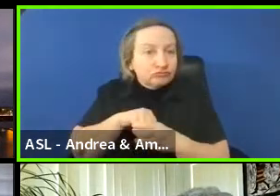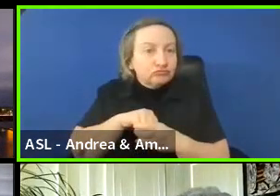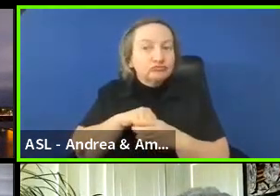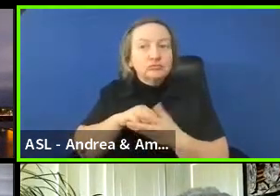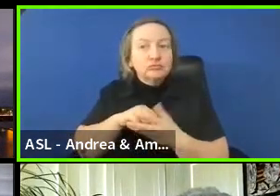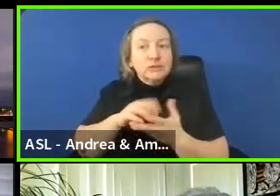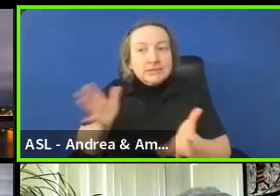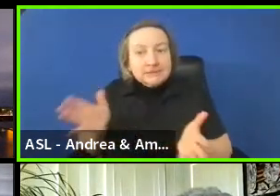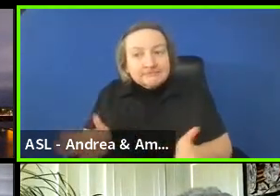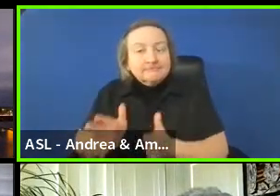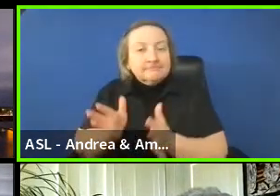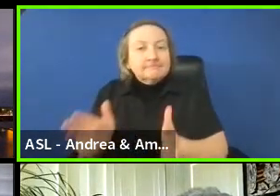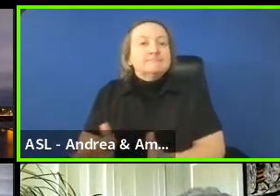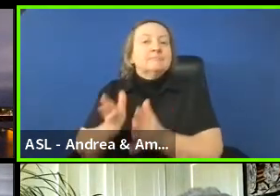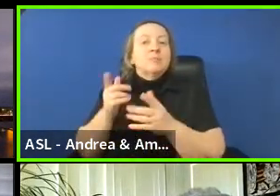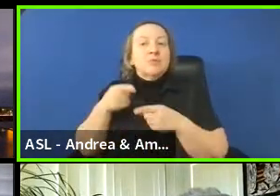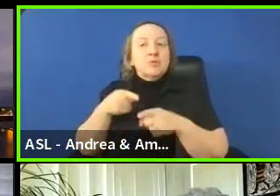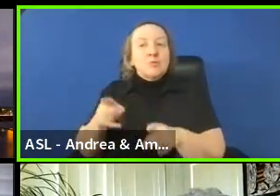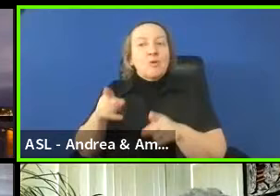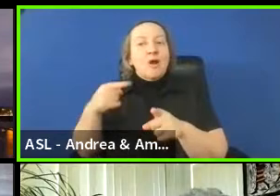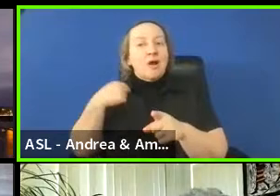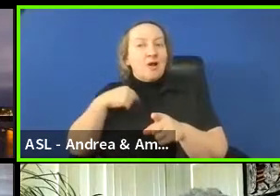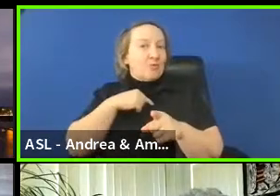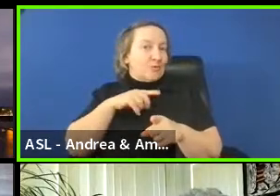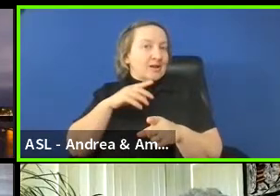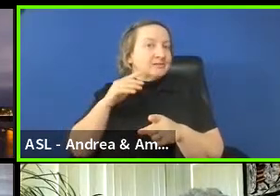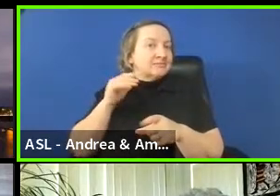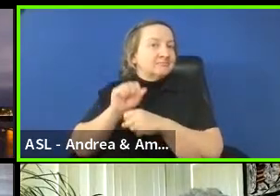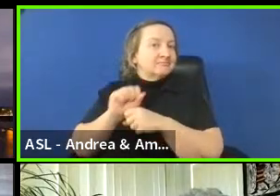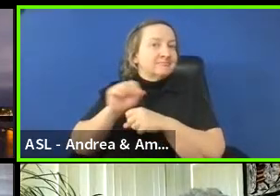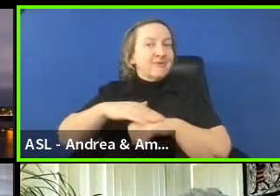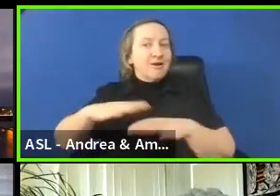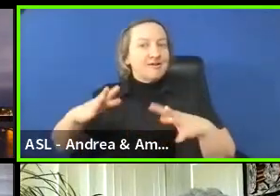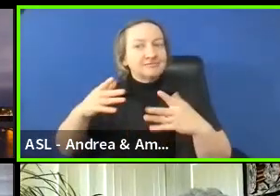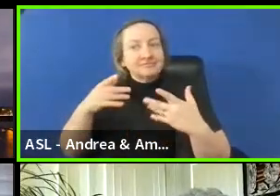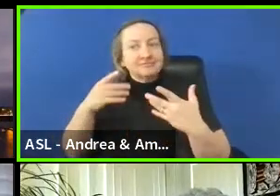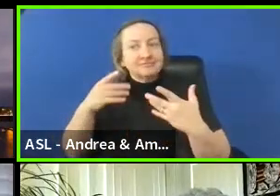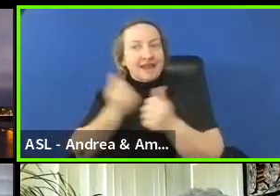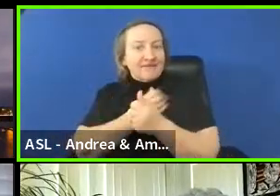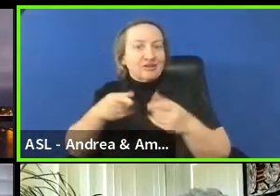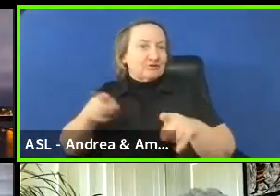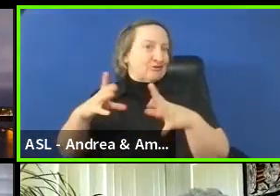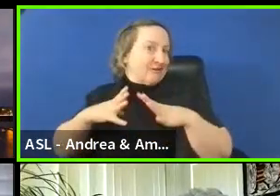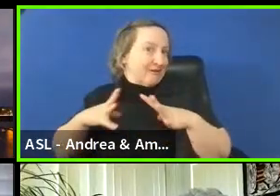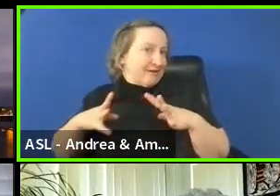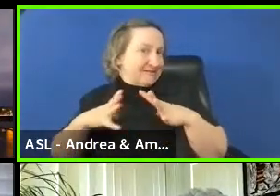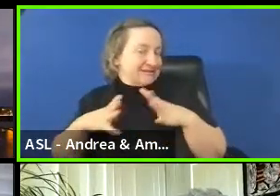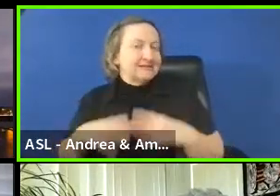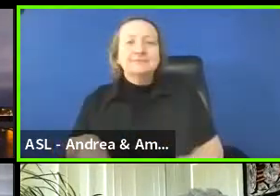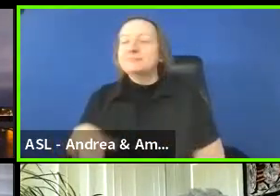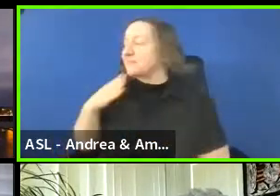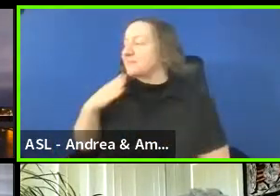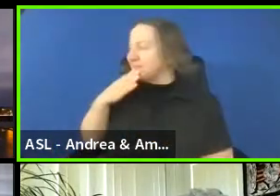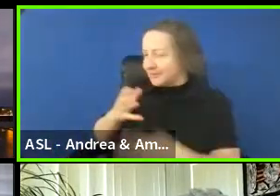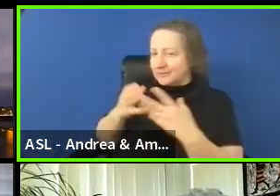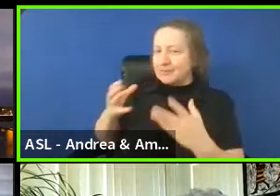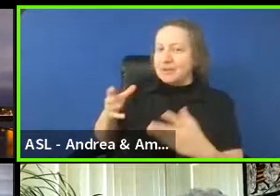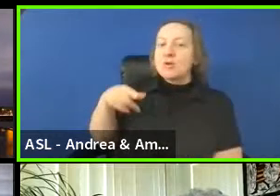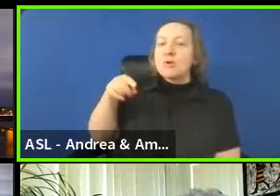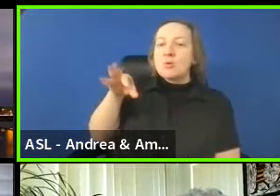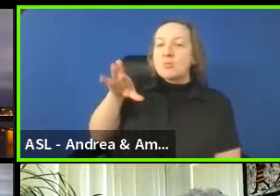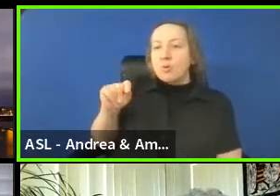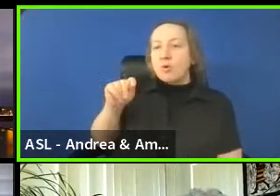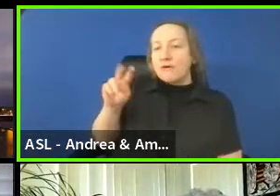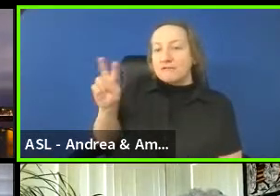as we proceeded through the holidays. So good morning. Thank you so much. And from the Port of Vancouver,